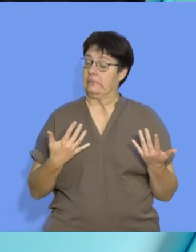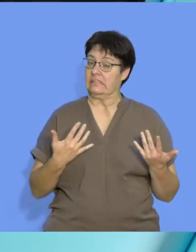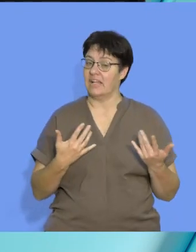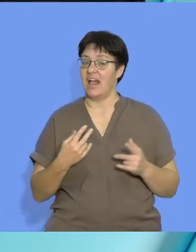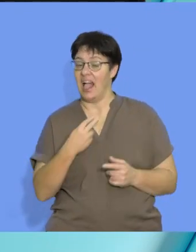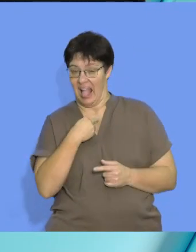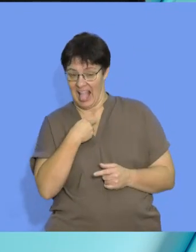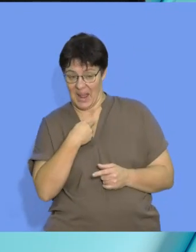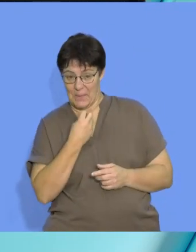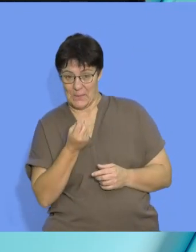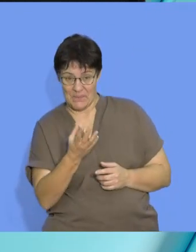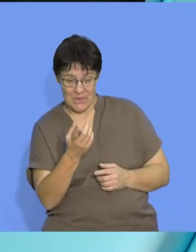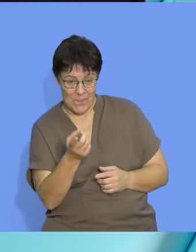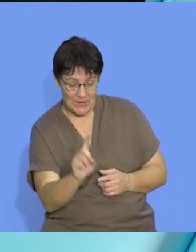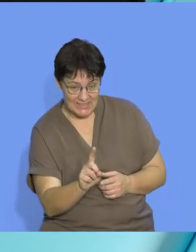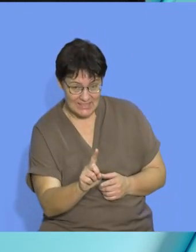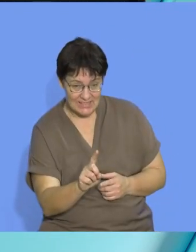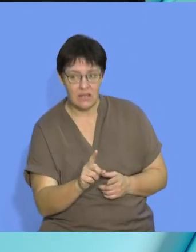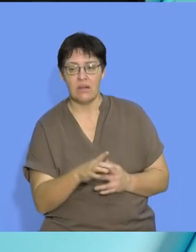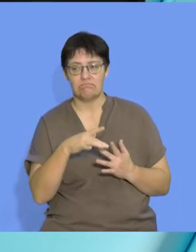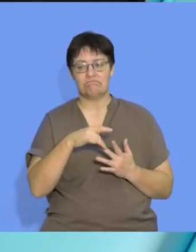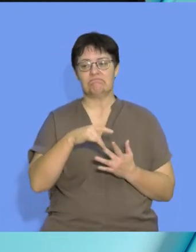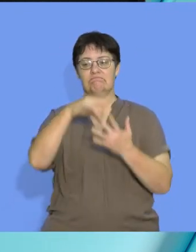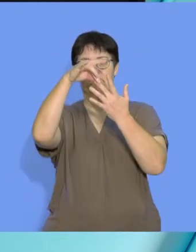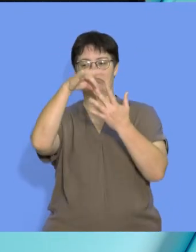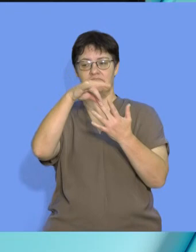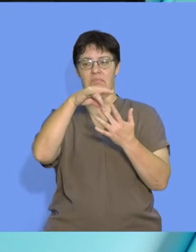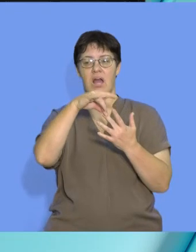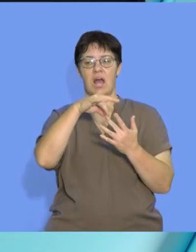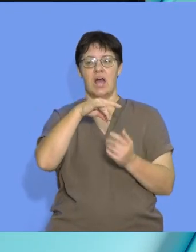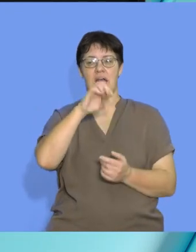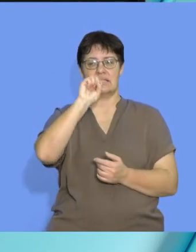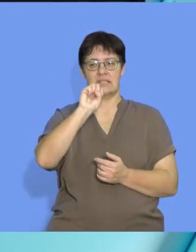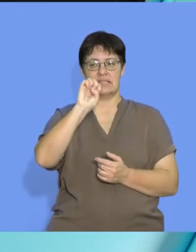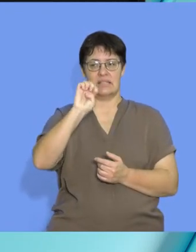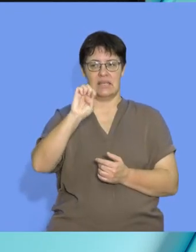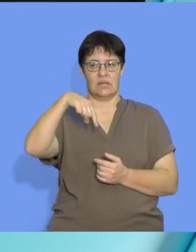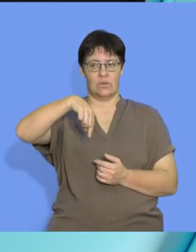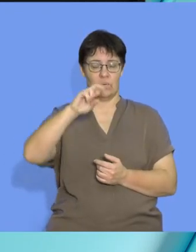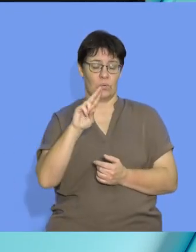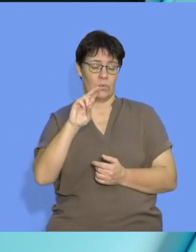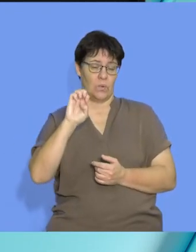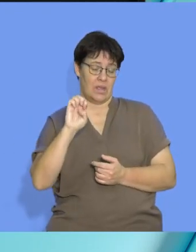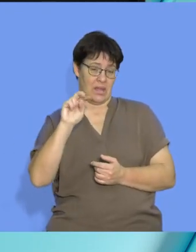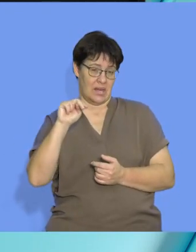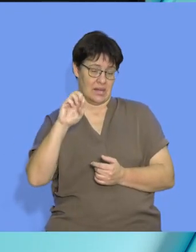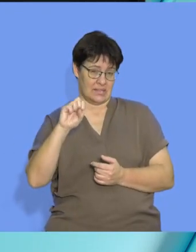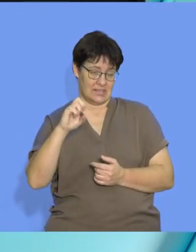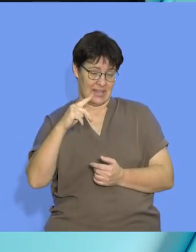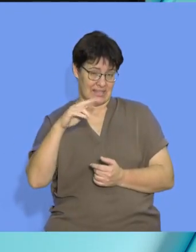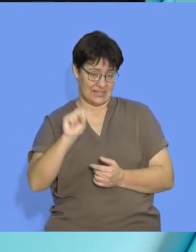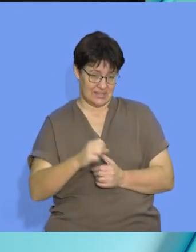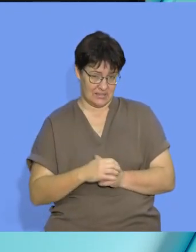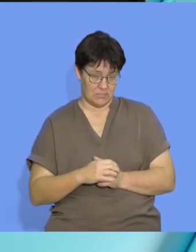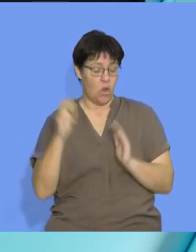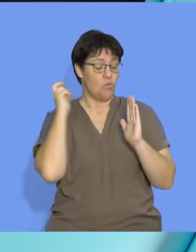We're now going to look at unique sequences. So these are sequences that don't necessarily have a rule that